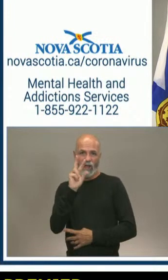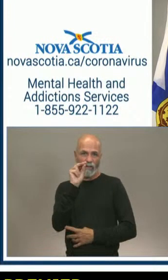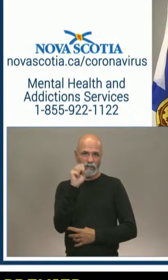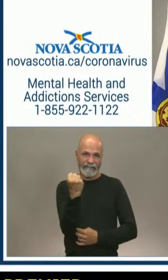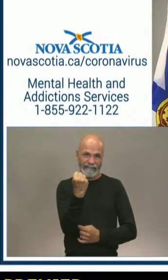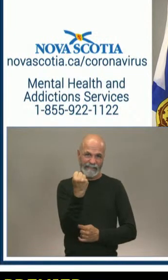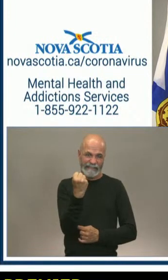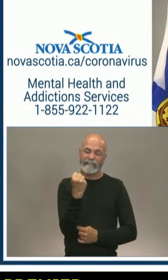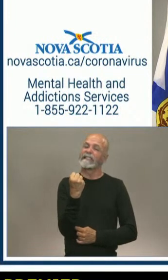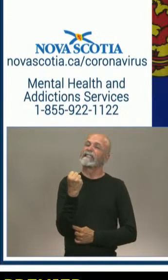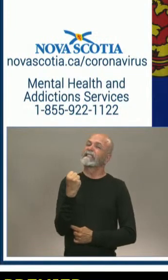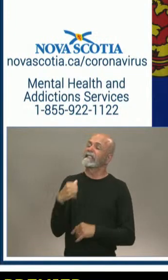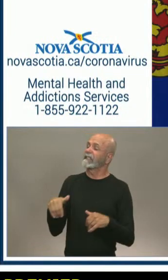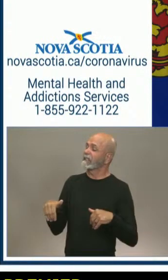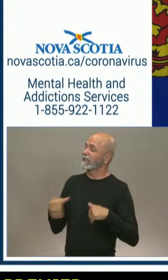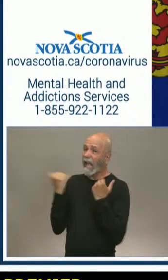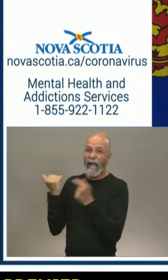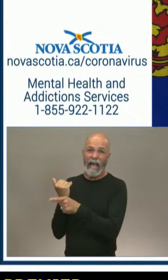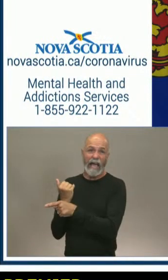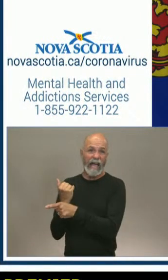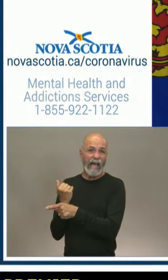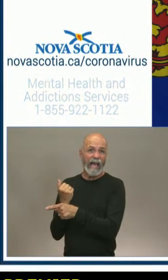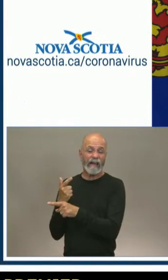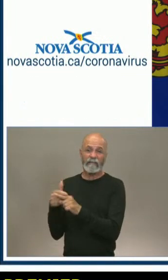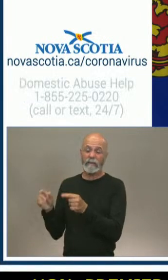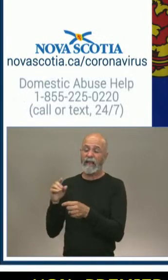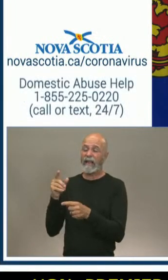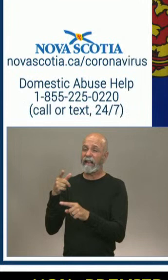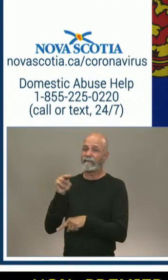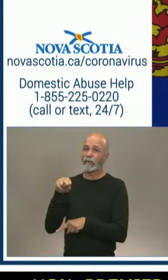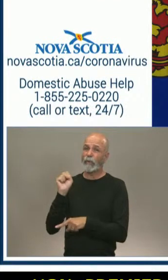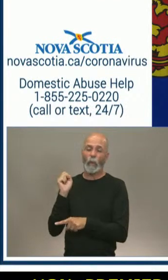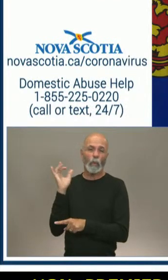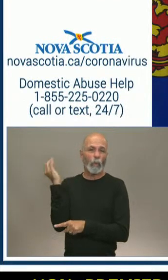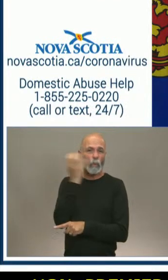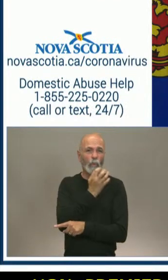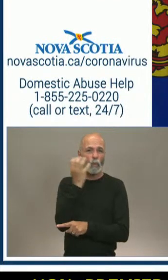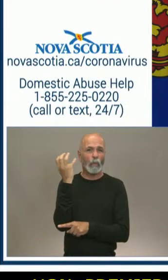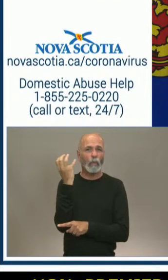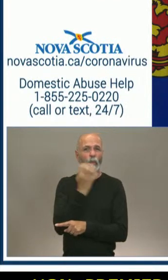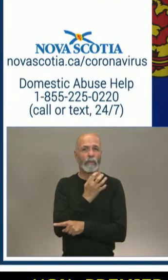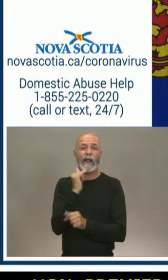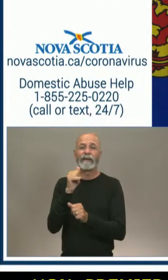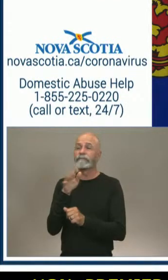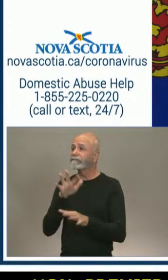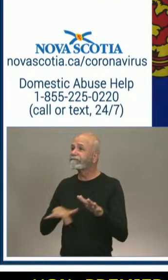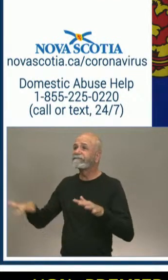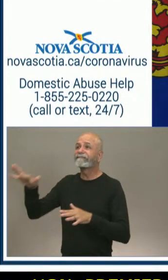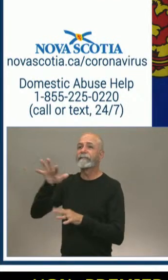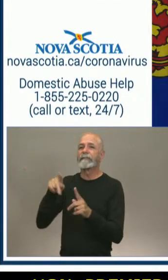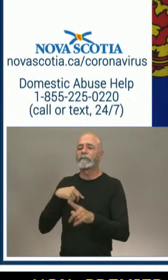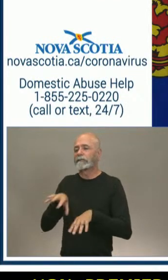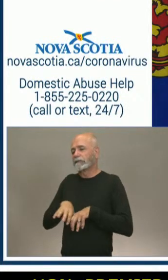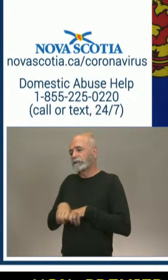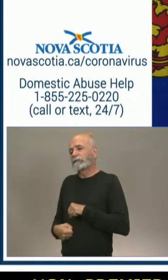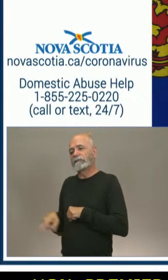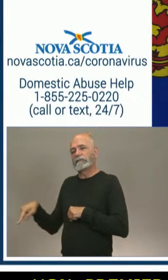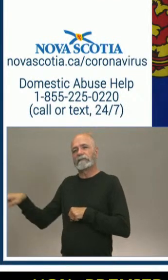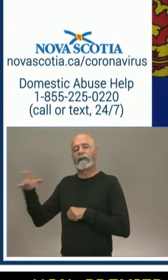youngest yet in Nova Scotia, and so again, on behalf of Nova Scotians, my condolences go out to the